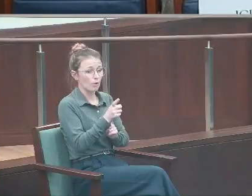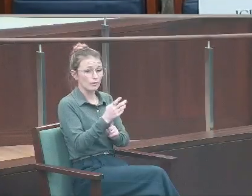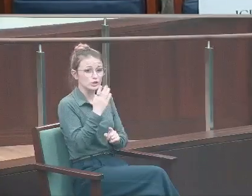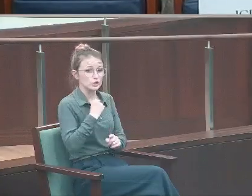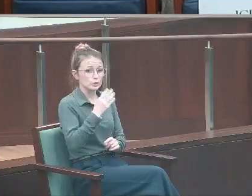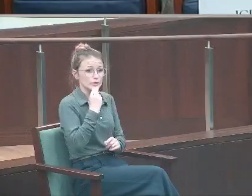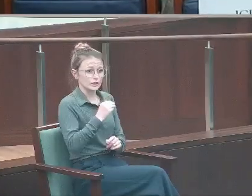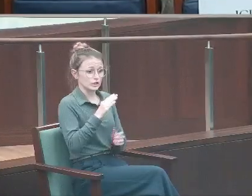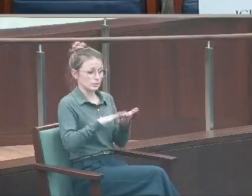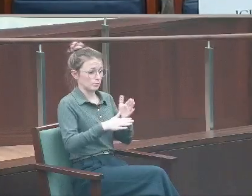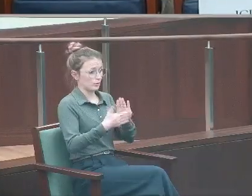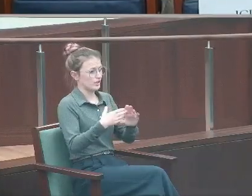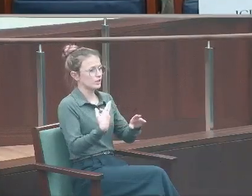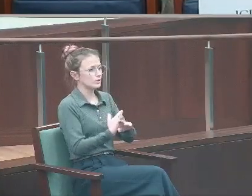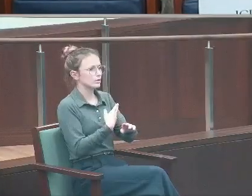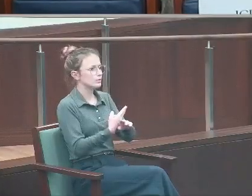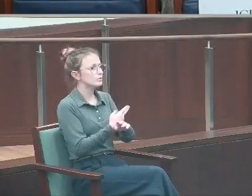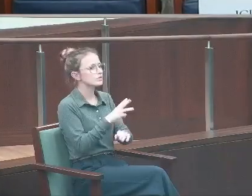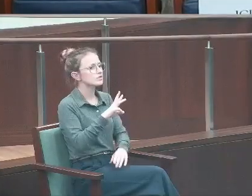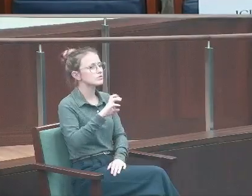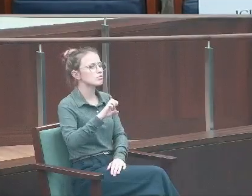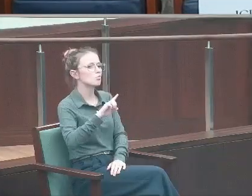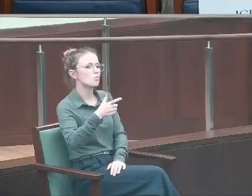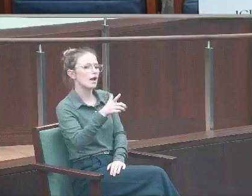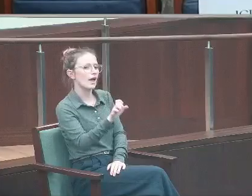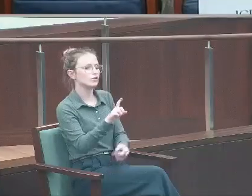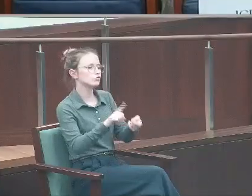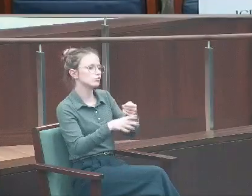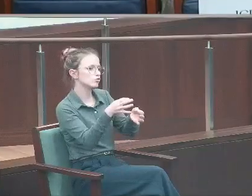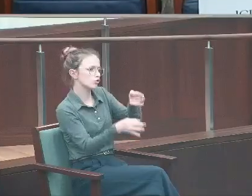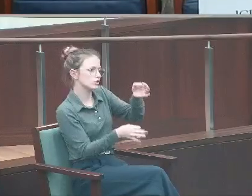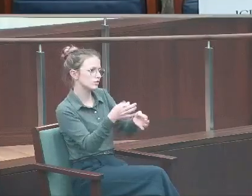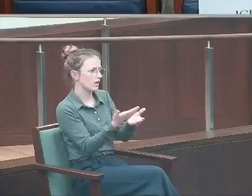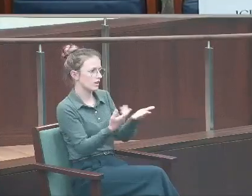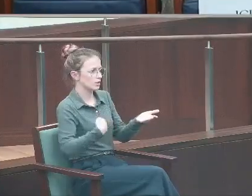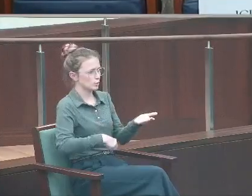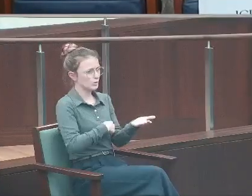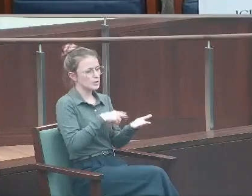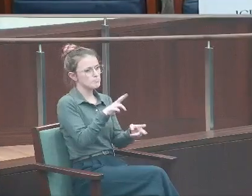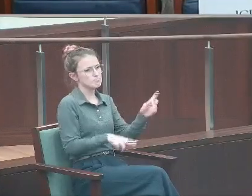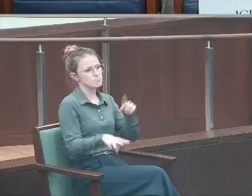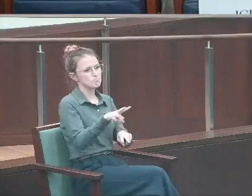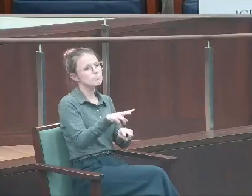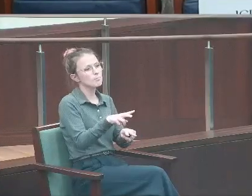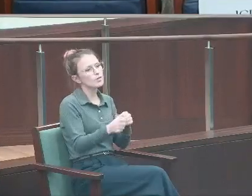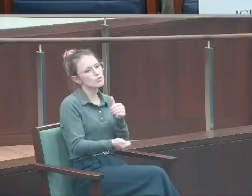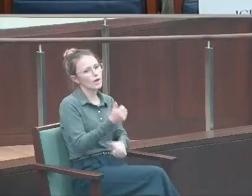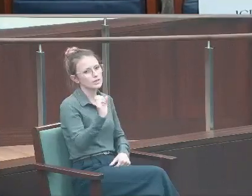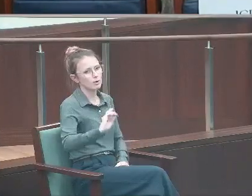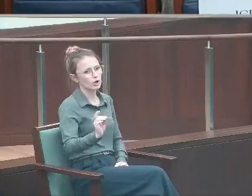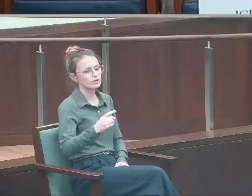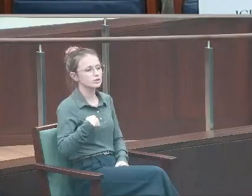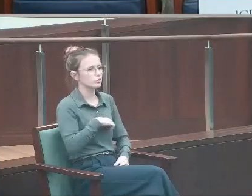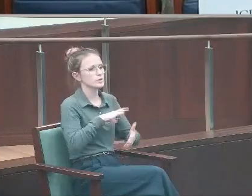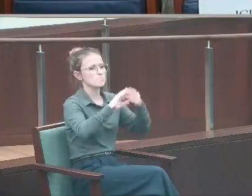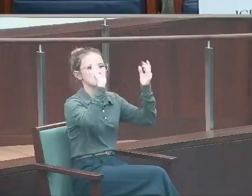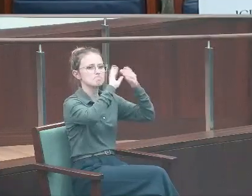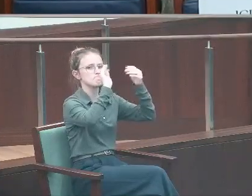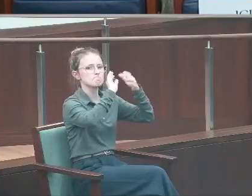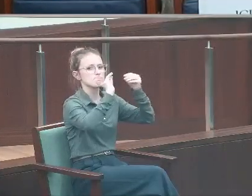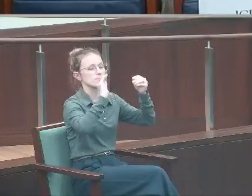as a wedge to justify things that we consider deeply threatening to democracy. So we spoke out publicly on those. Most